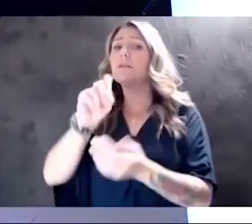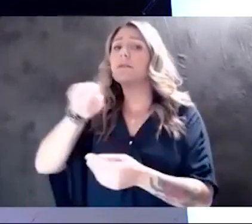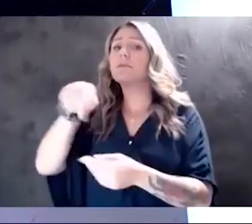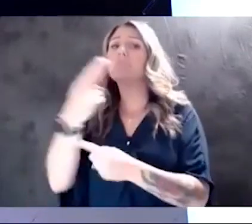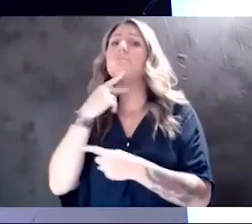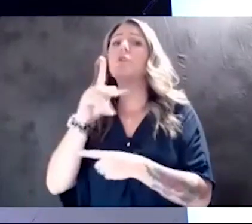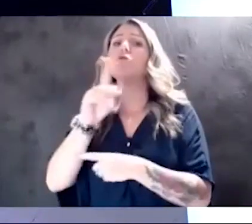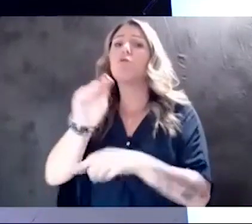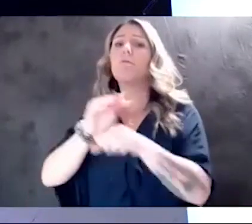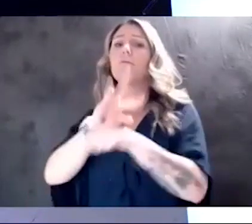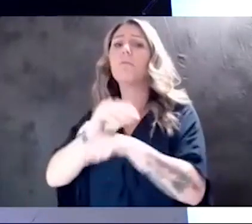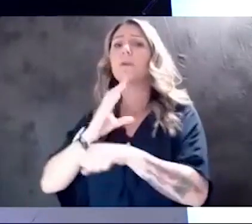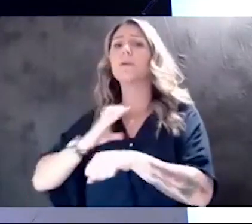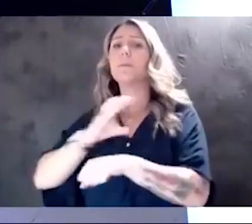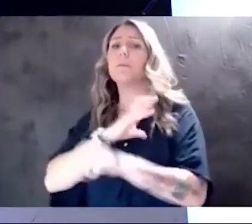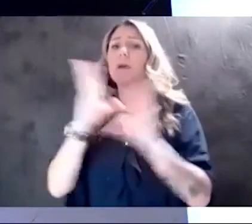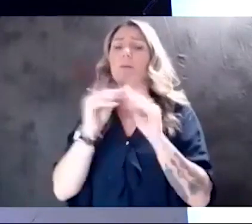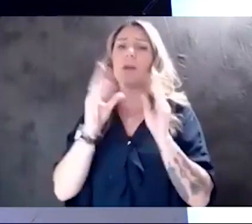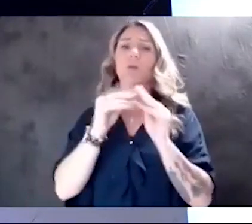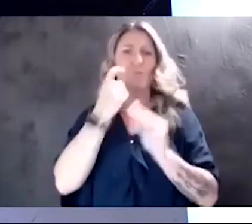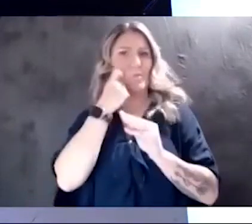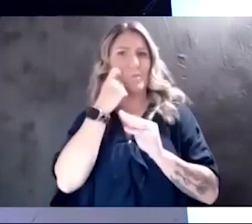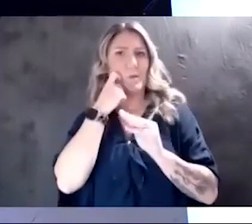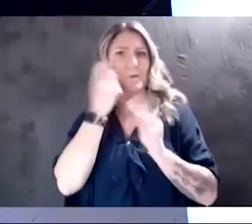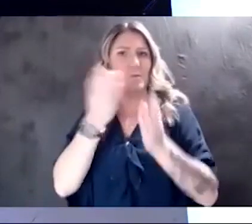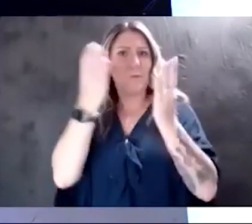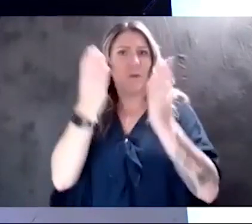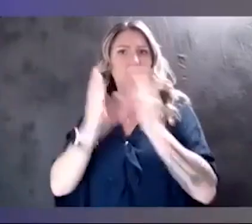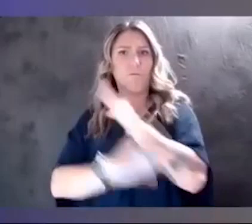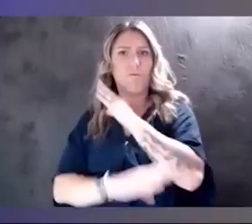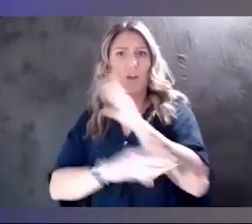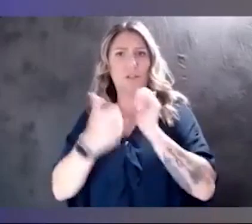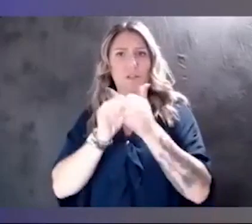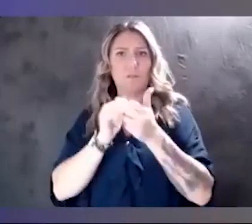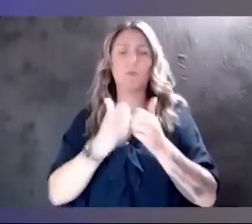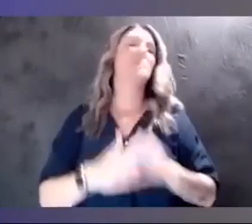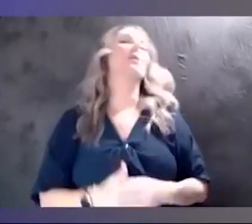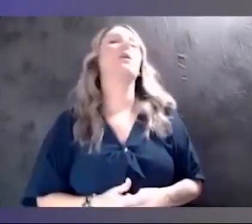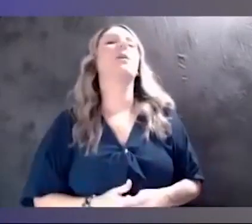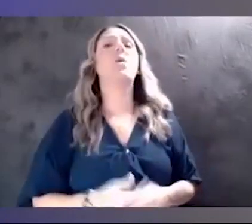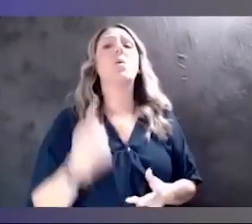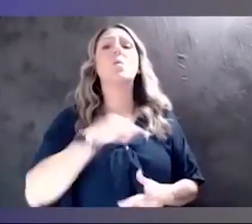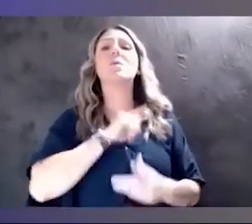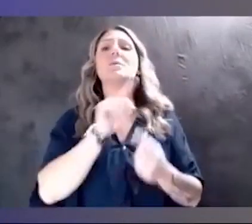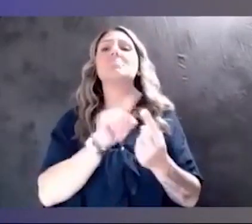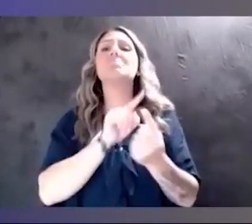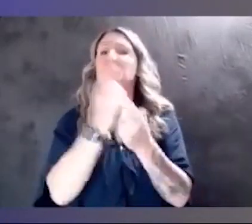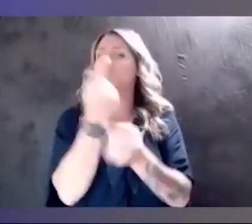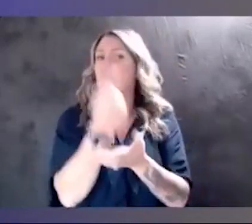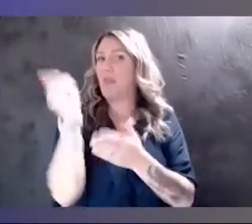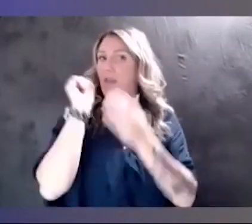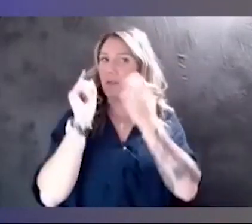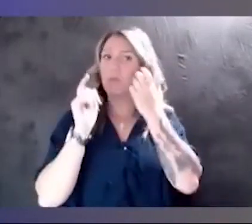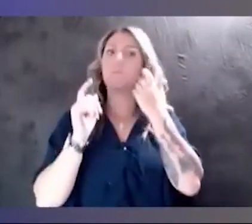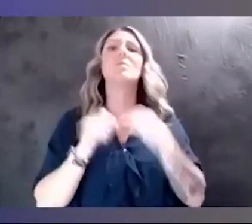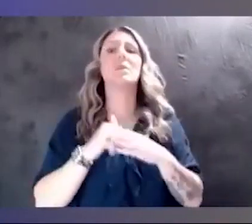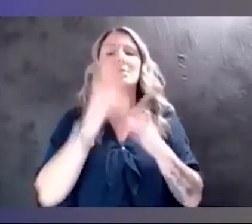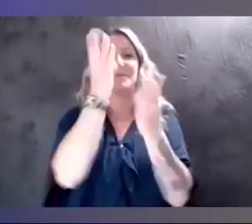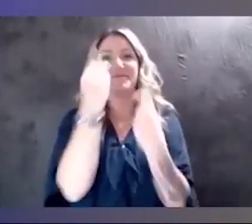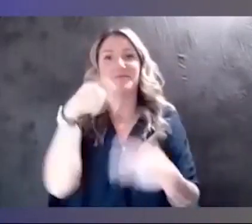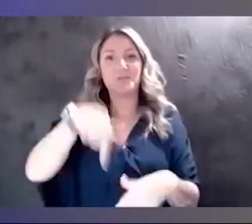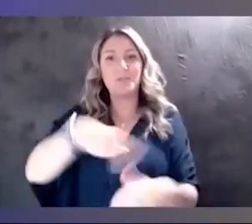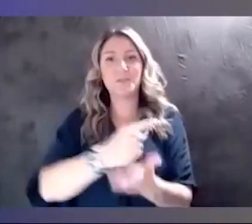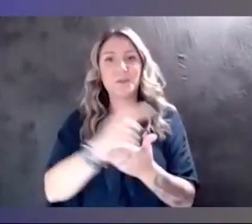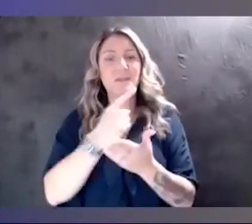What is the latest recommendations for fall sports? What did you guys find out? Yeah, we just met last week, and so this information this week obviously is new, but it